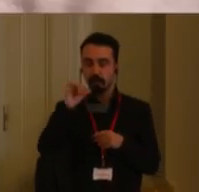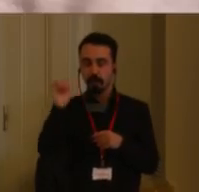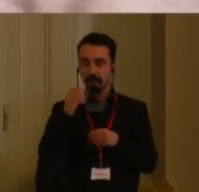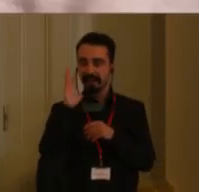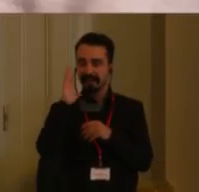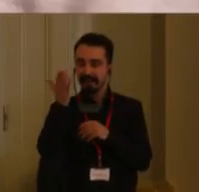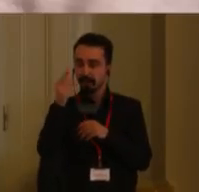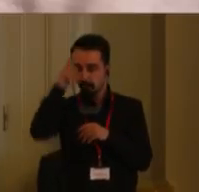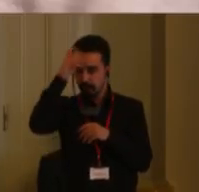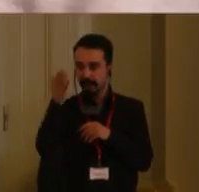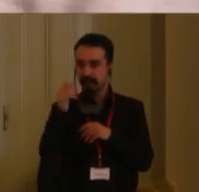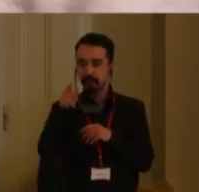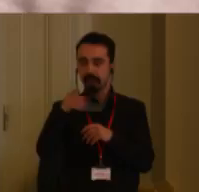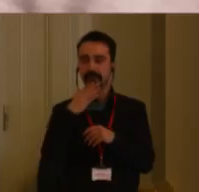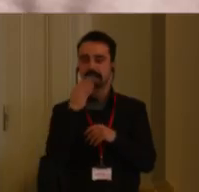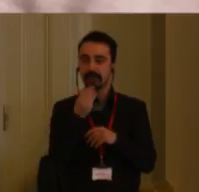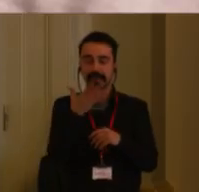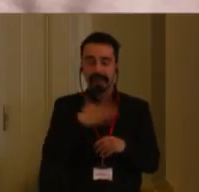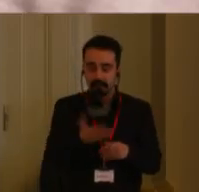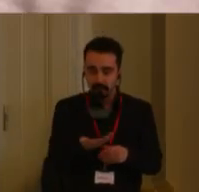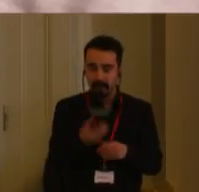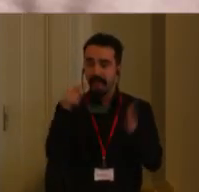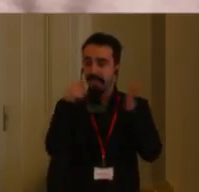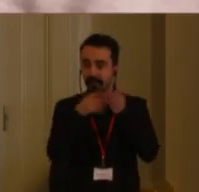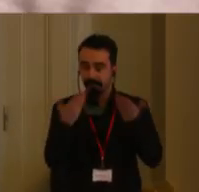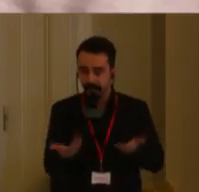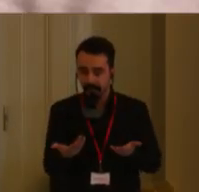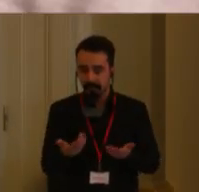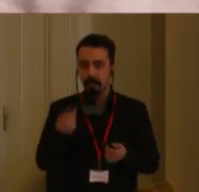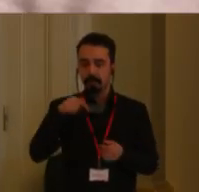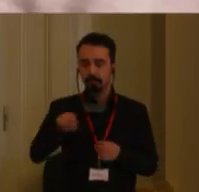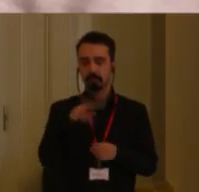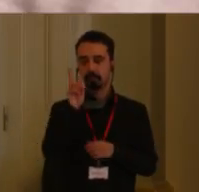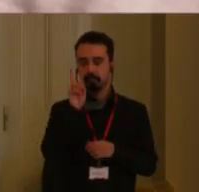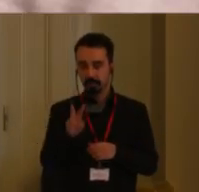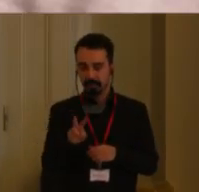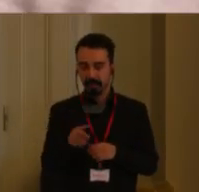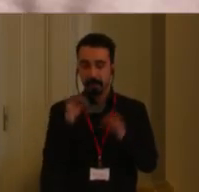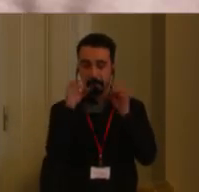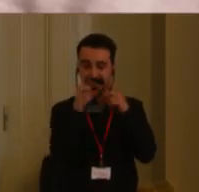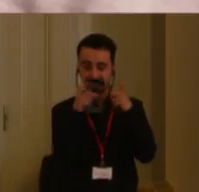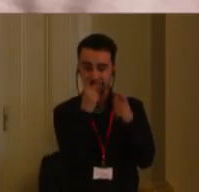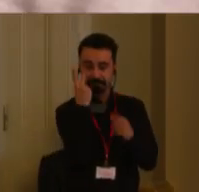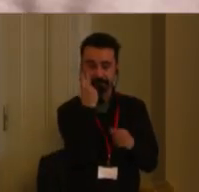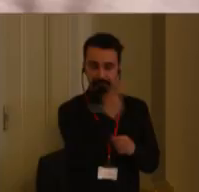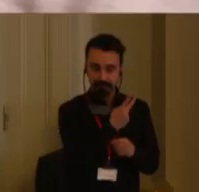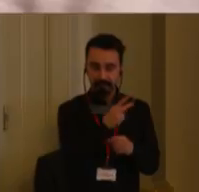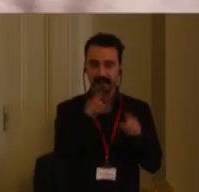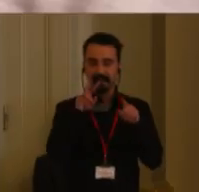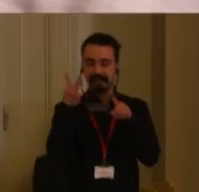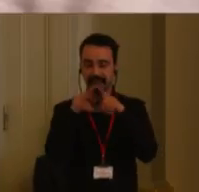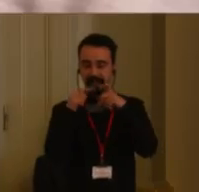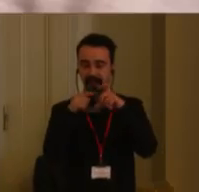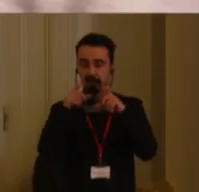they aspire to achieve. I'm very grateful to the British Council and its Next Generation Turkey Task